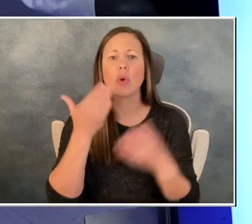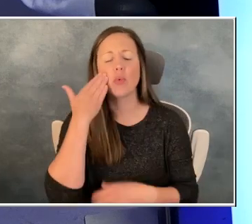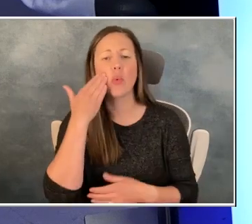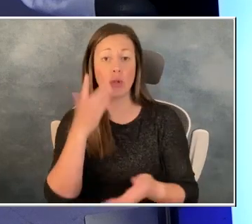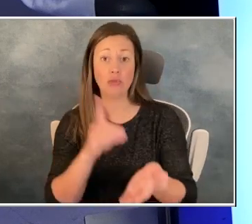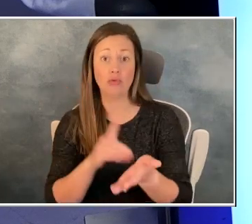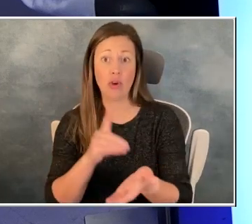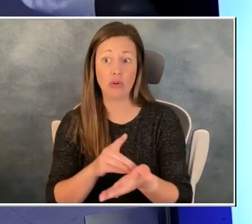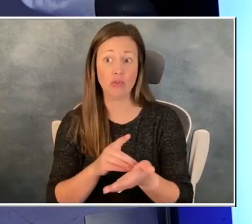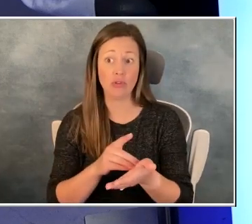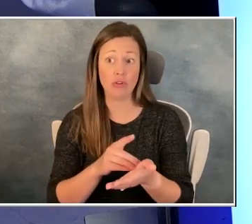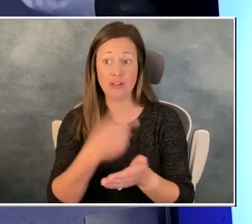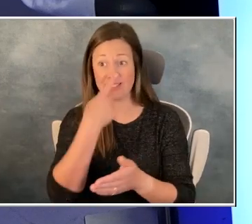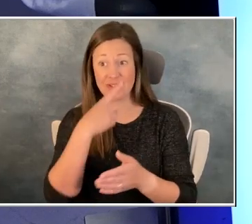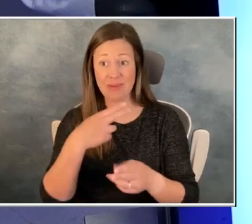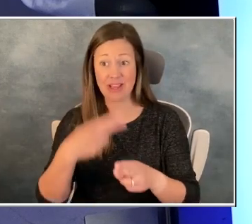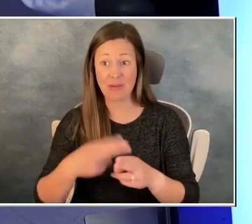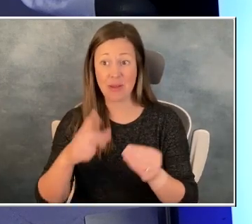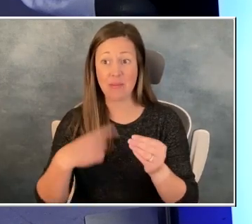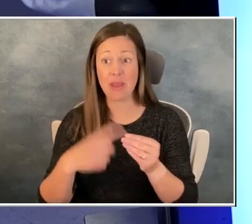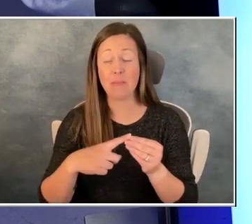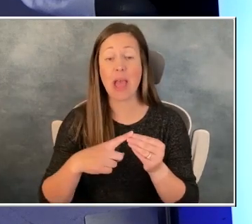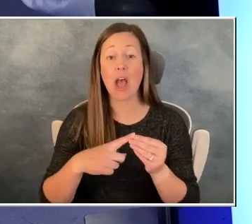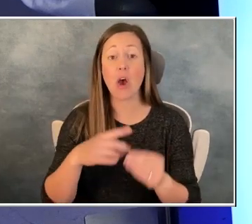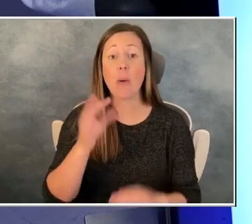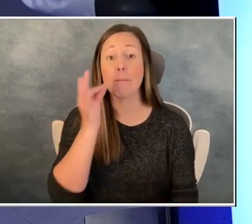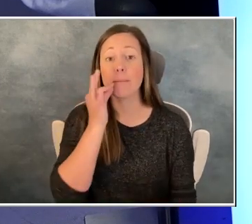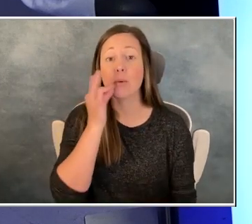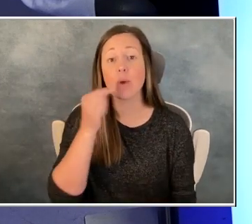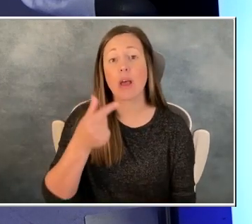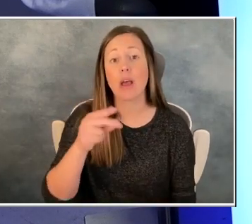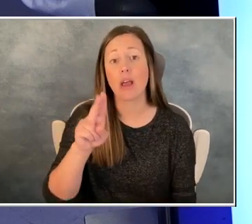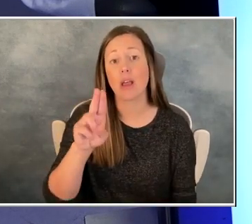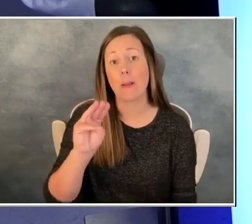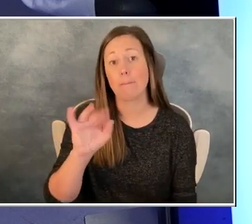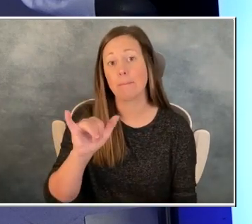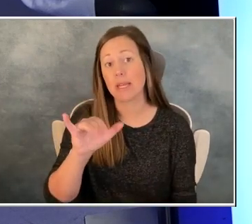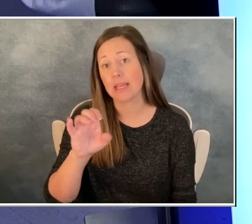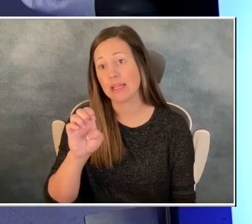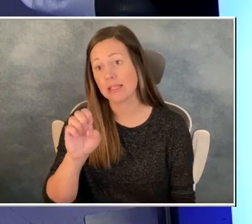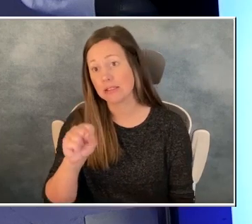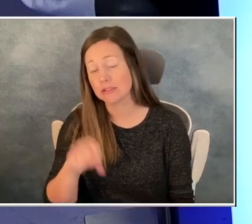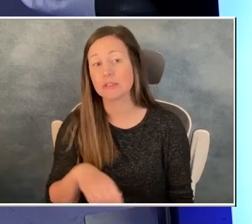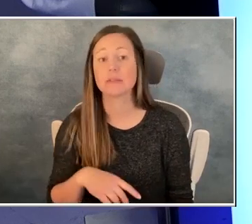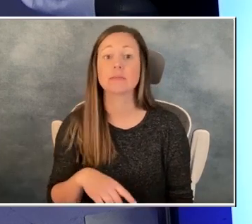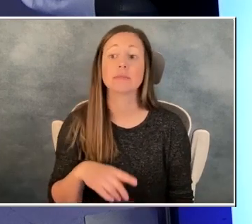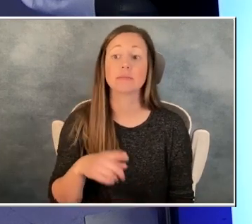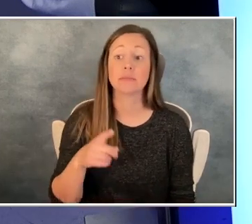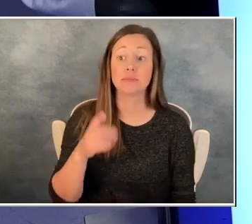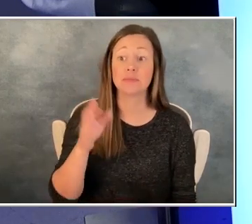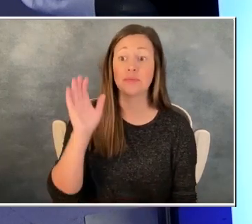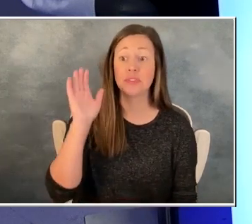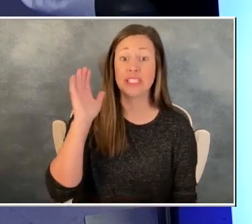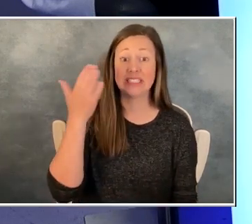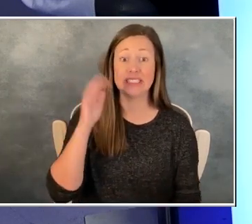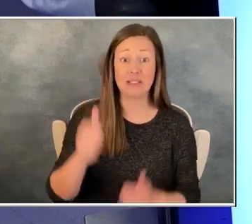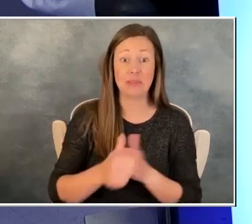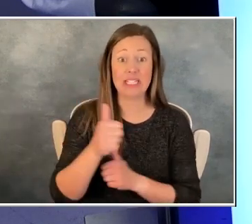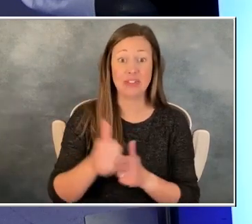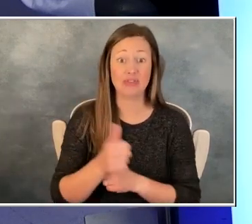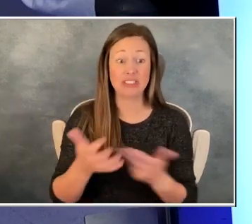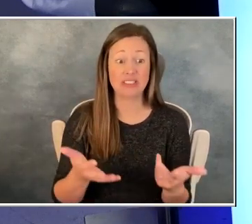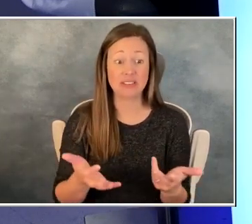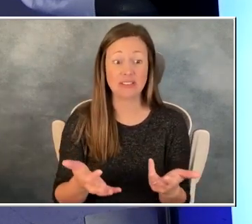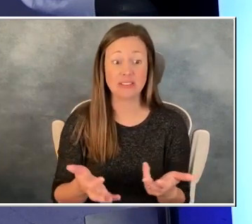comment on gummies, marijuana gummies, gummy supplements. She continues, they seem dangerous. Well, that goes